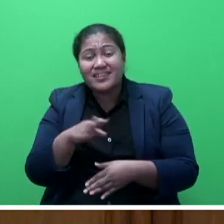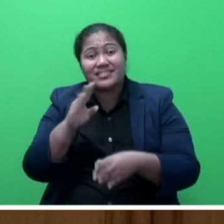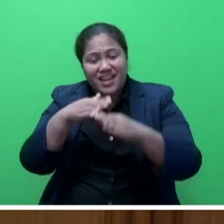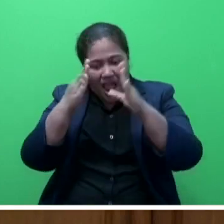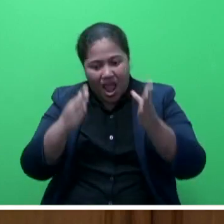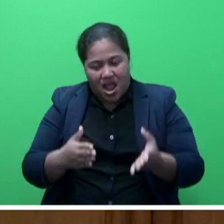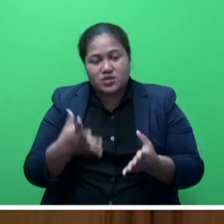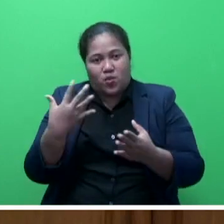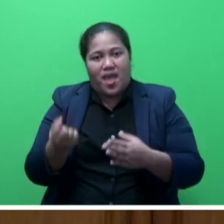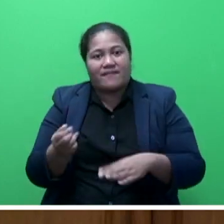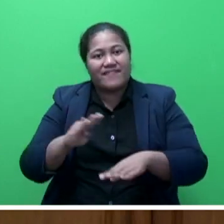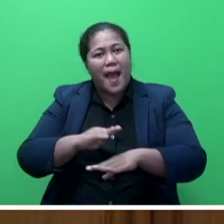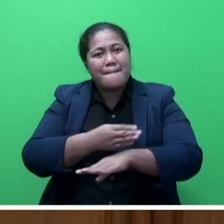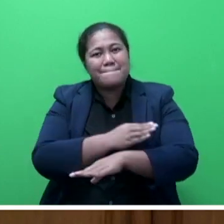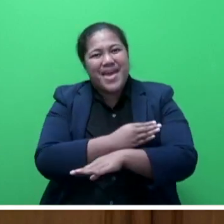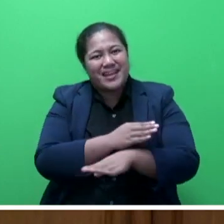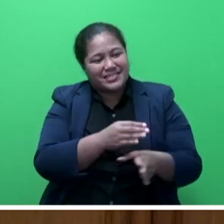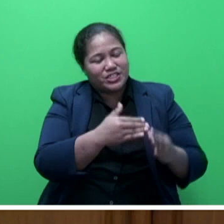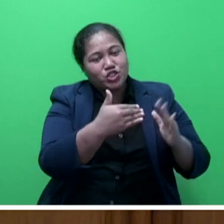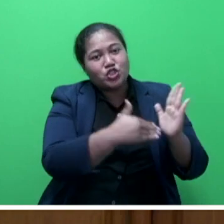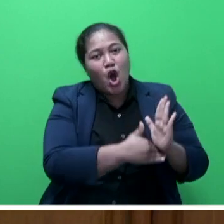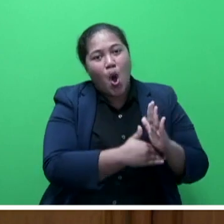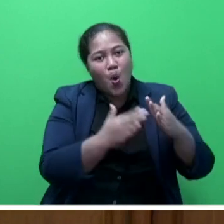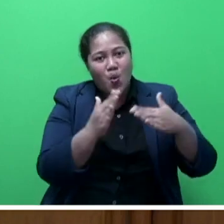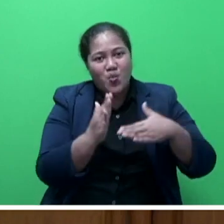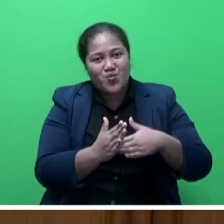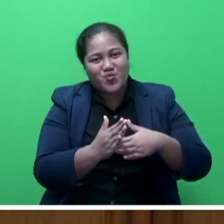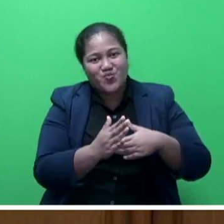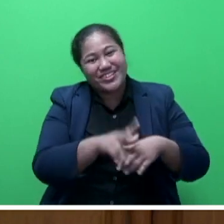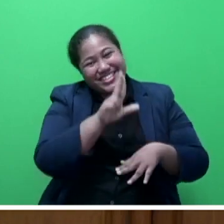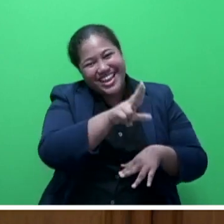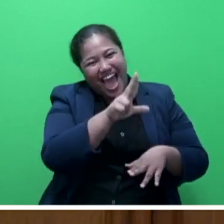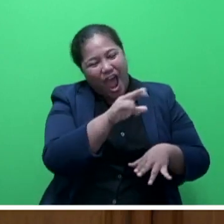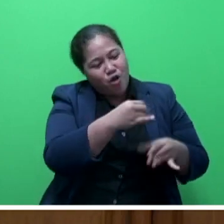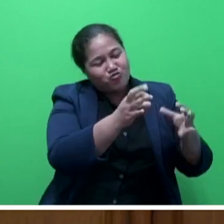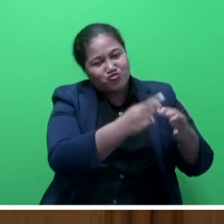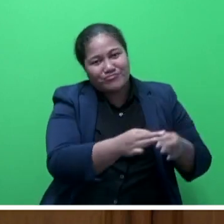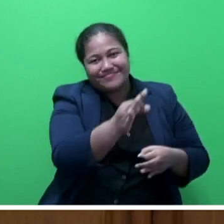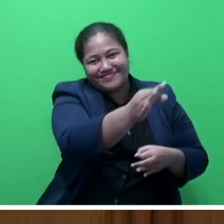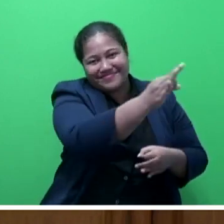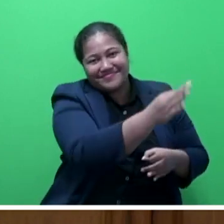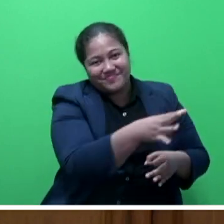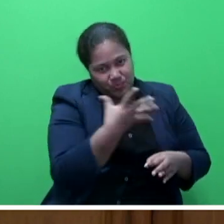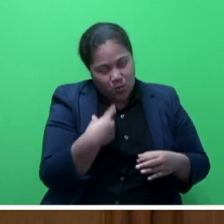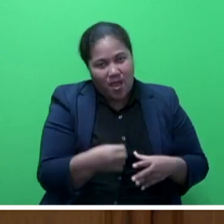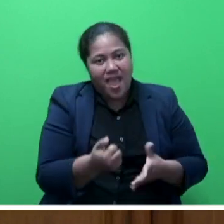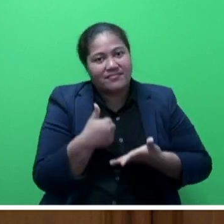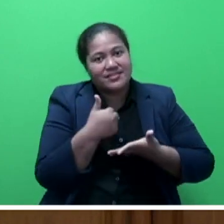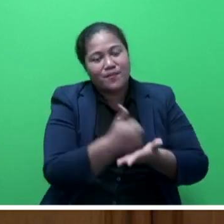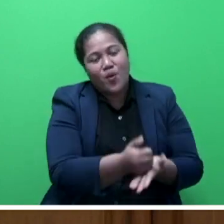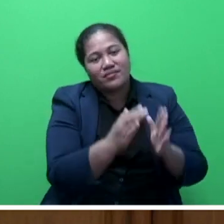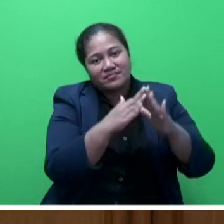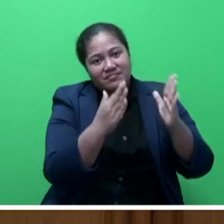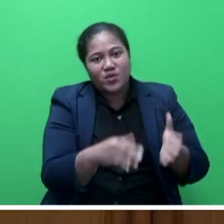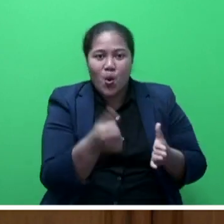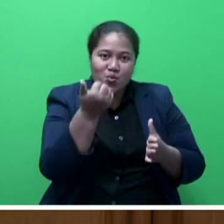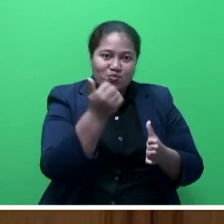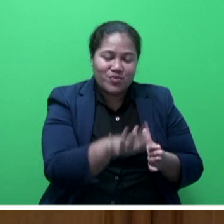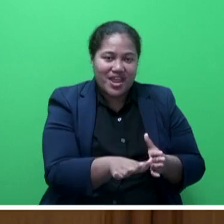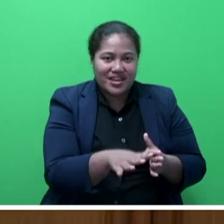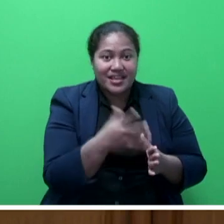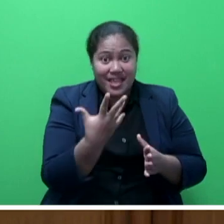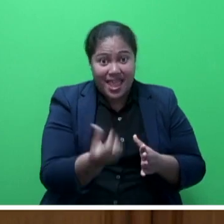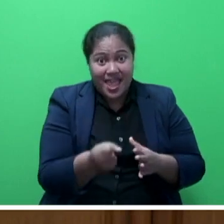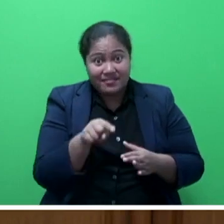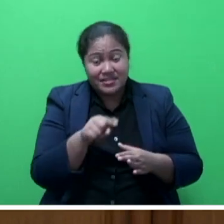zone, and my ministry is collaborating with other agencies, including the Ministry of Rural and Maritime Development and